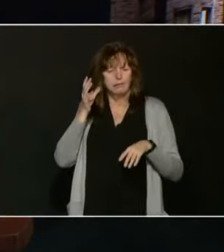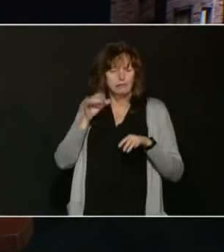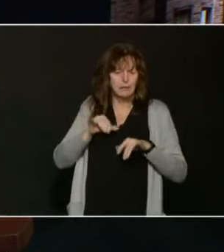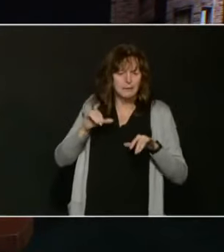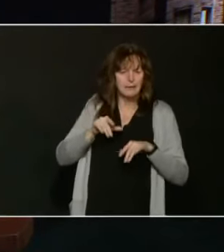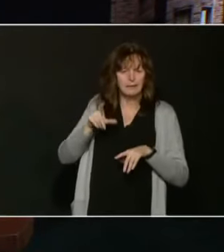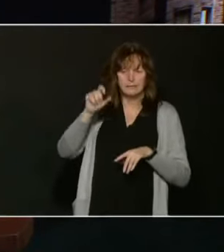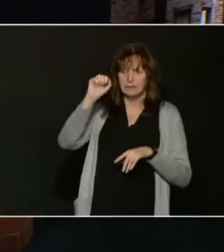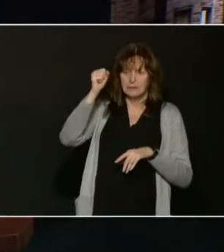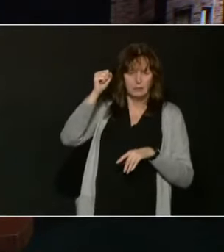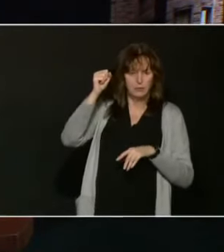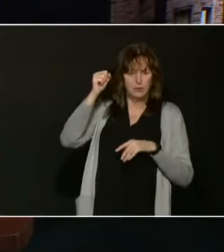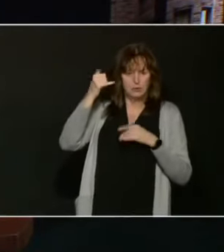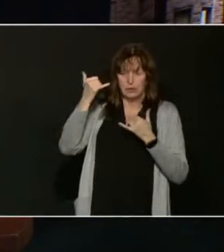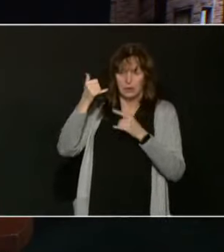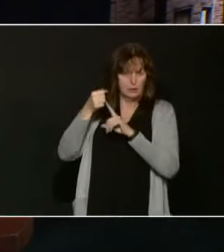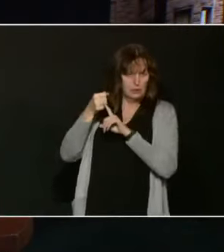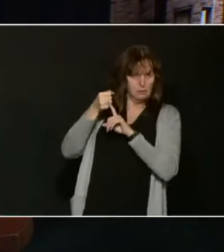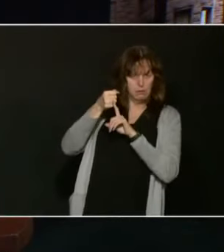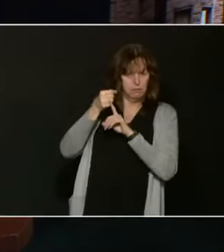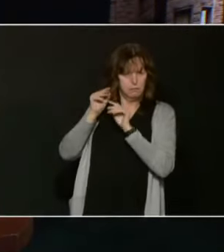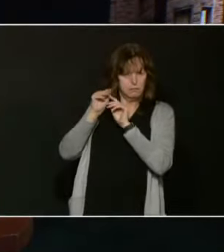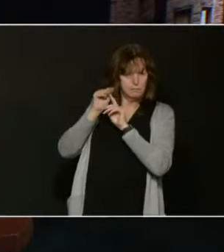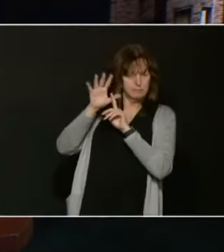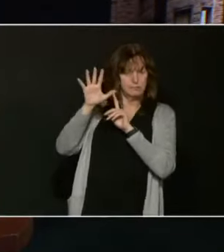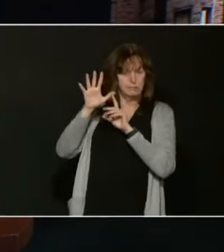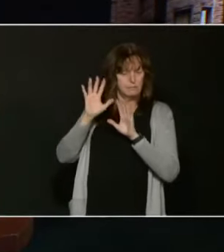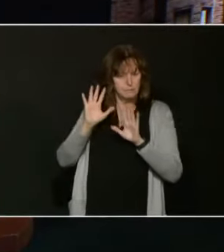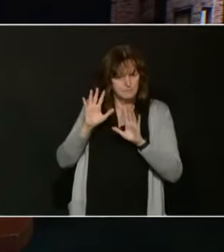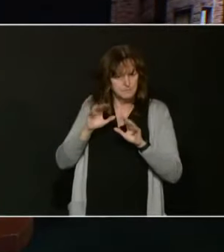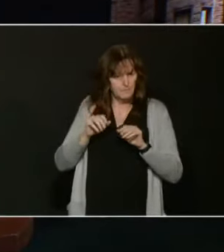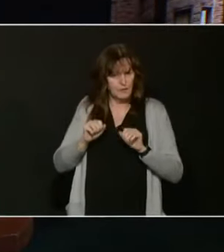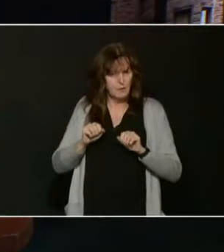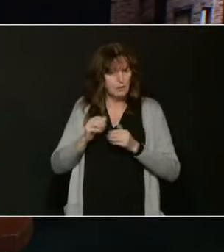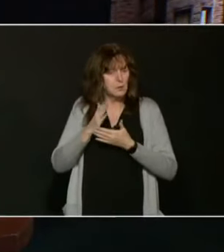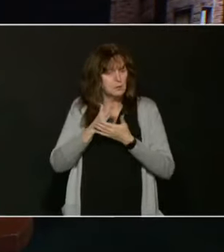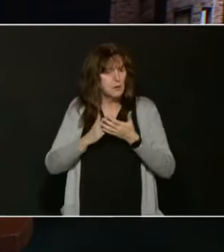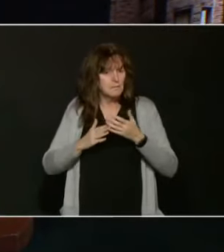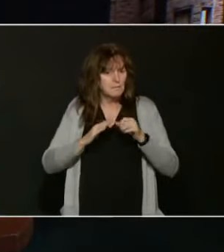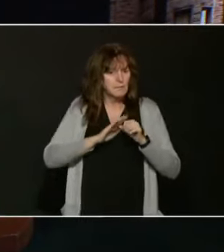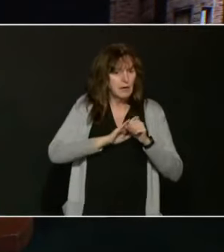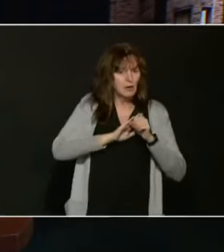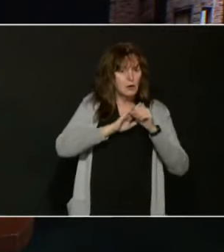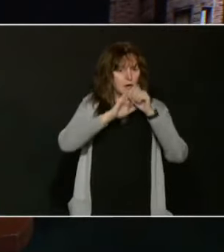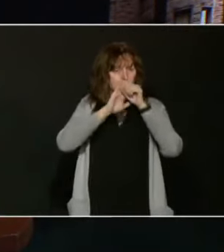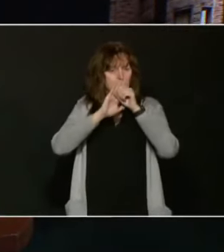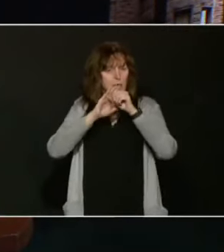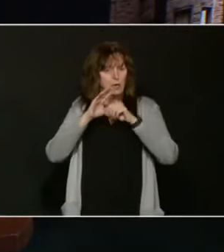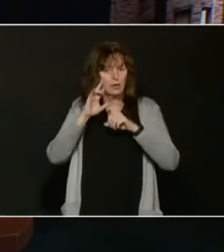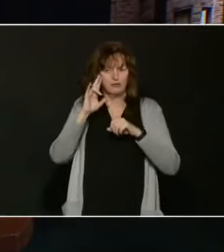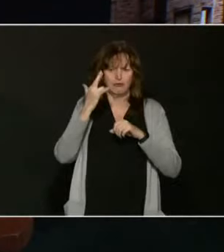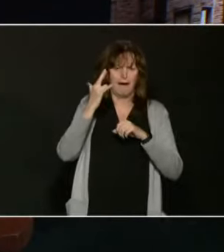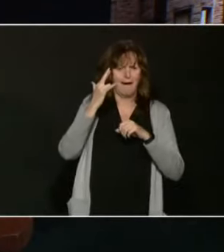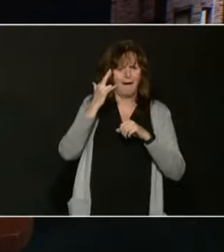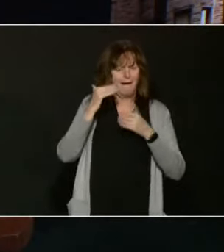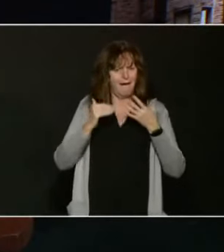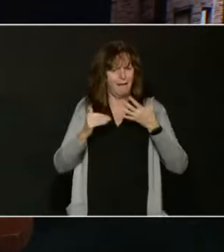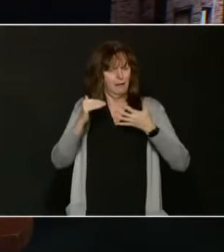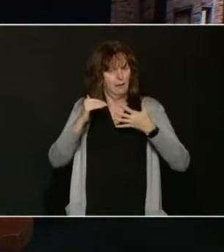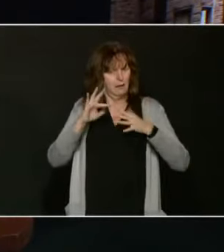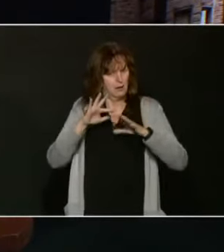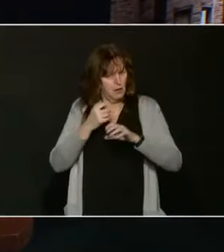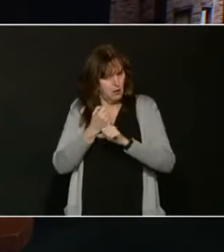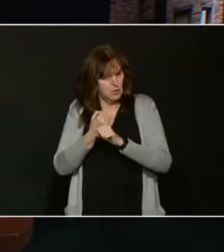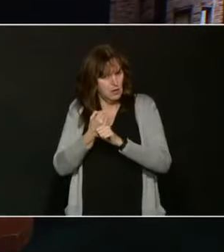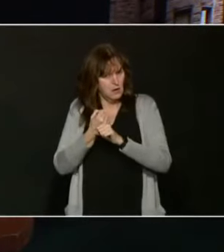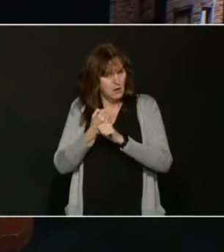the possibility that regions that are considered in the gray or lockdown could be moved further and go